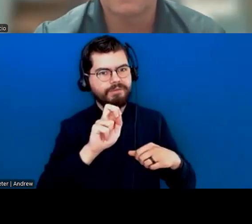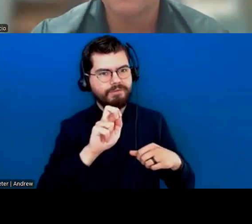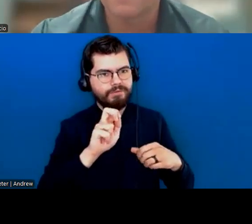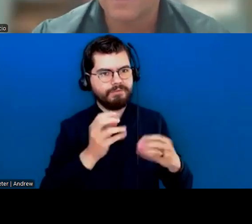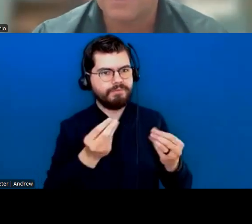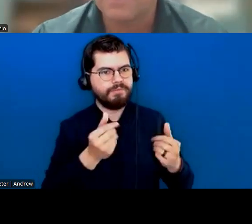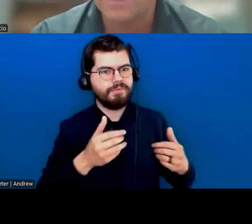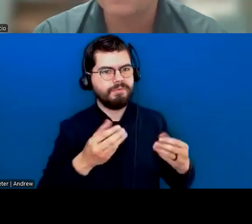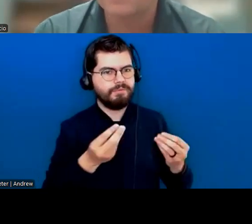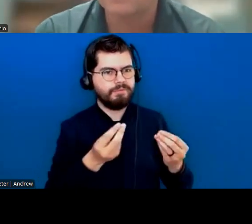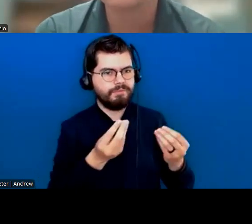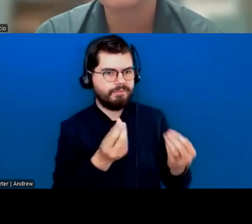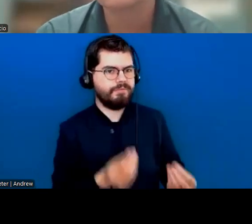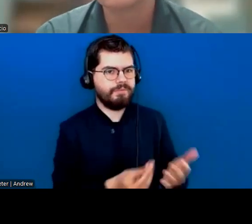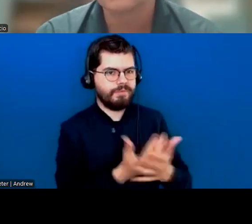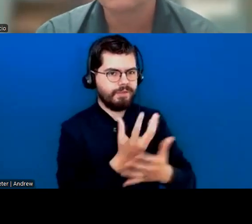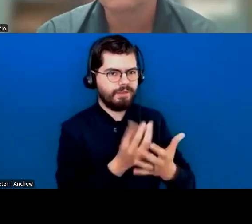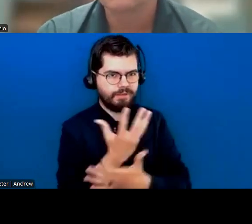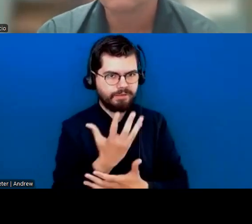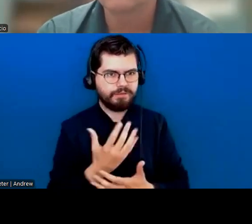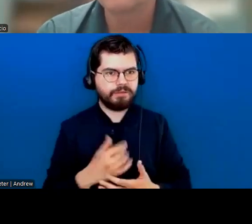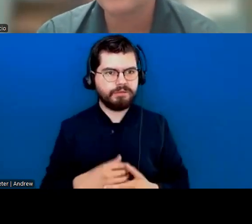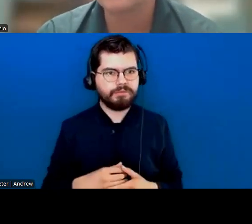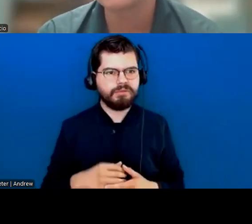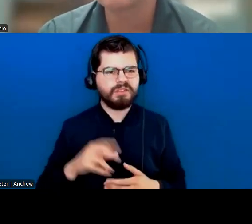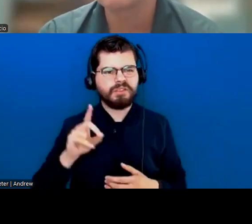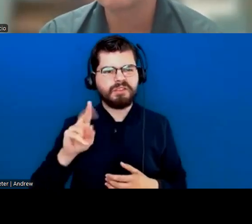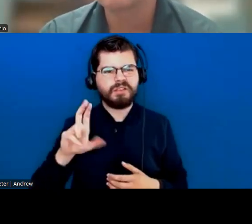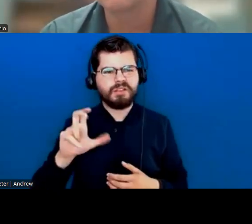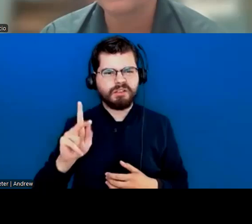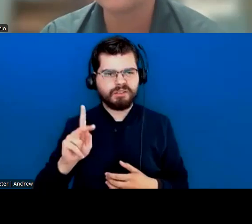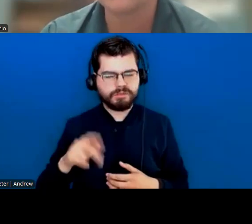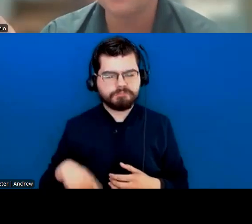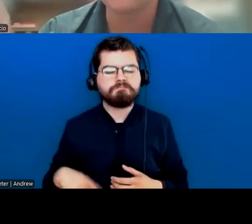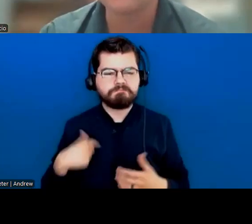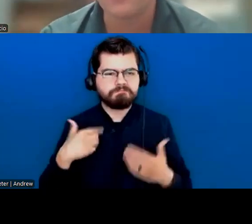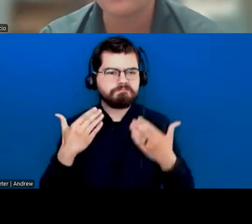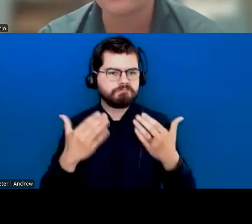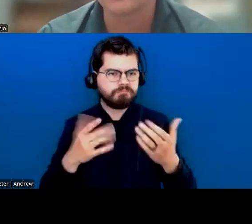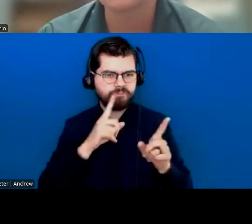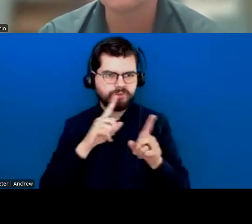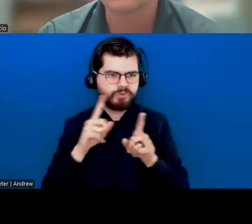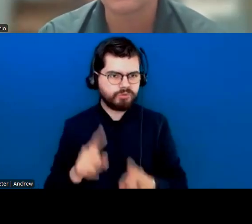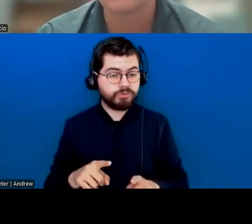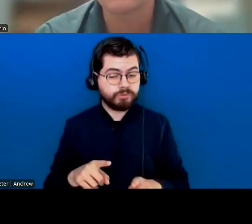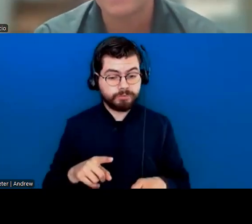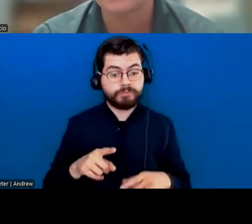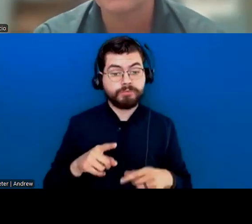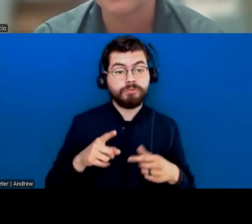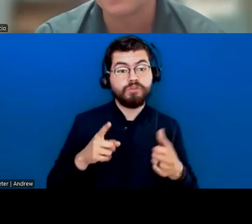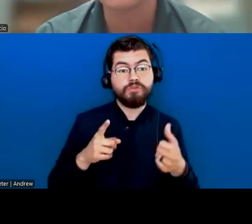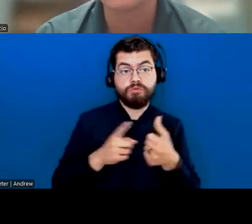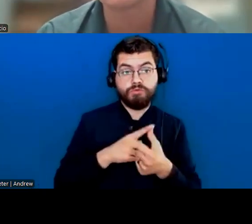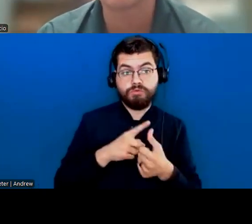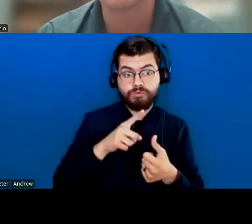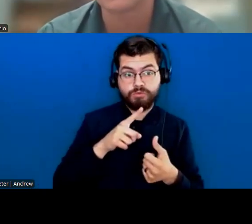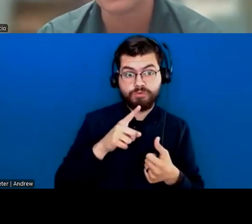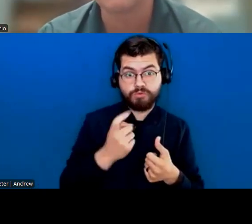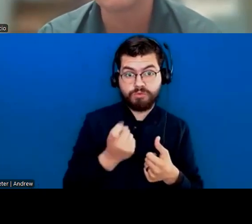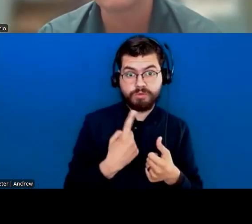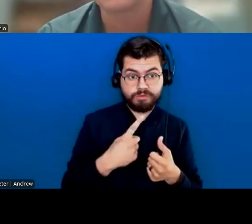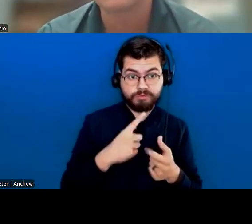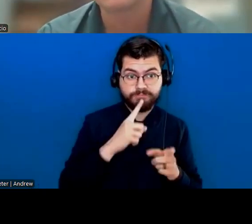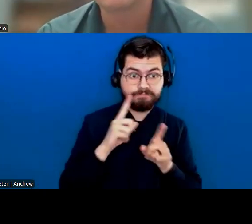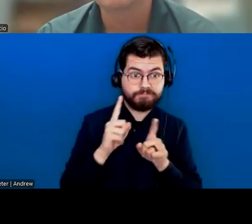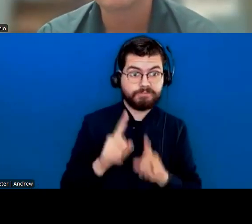I'll take the first stab at it. So we're managing, to answer the first part of the question, we're probably managing for ecological